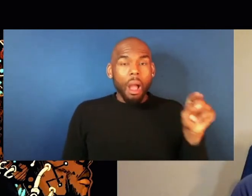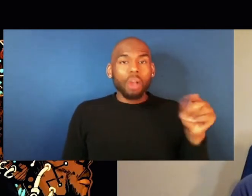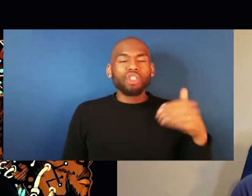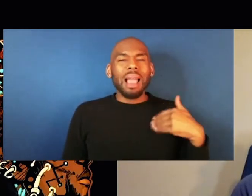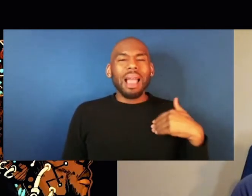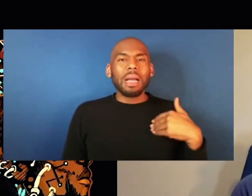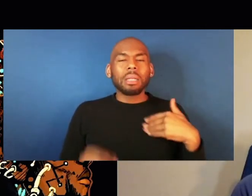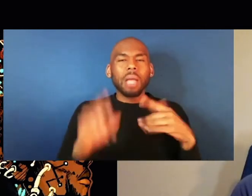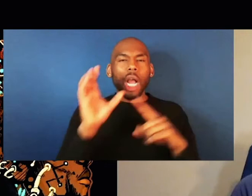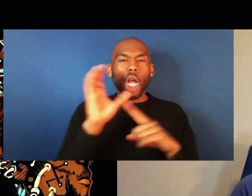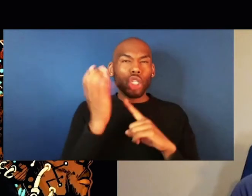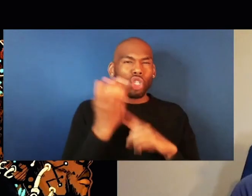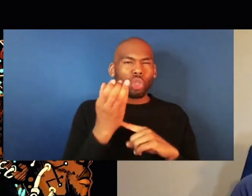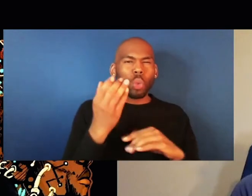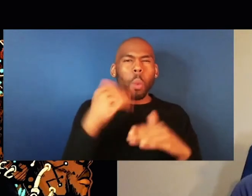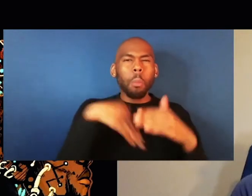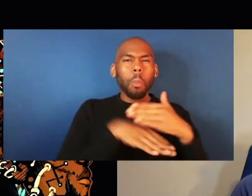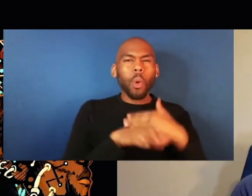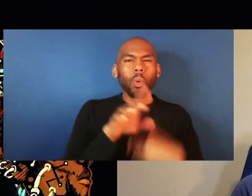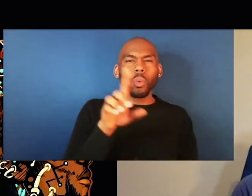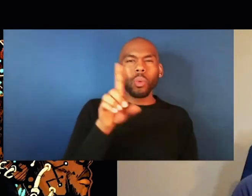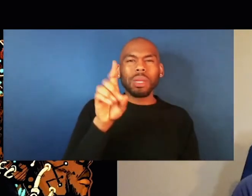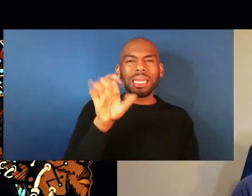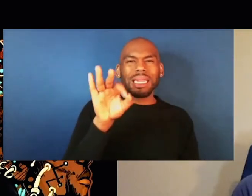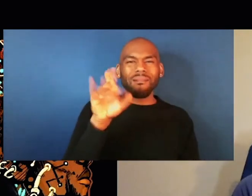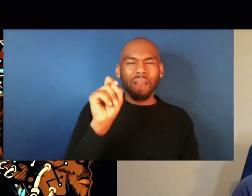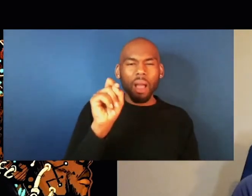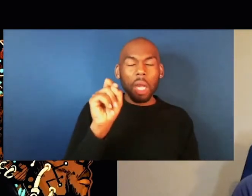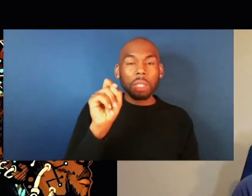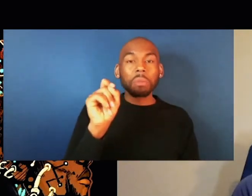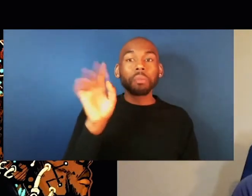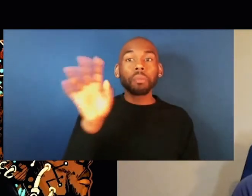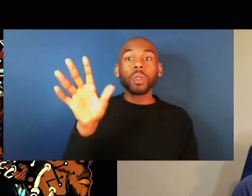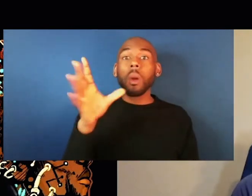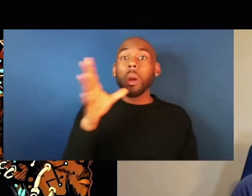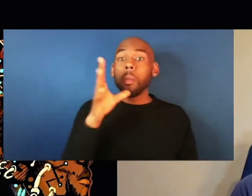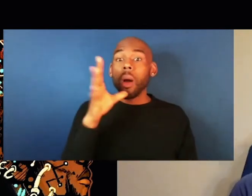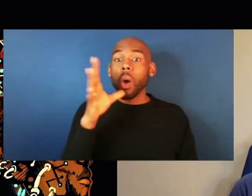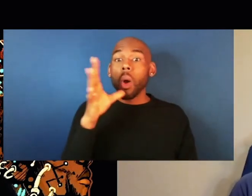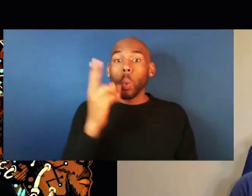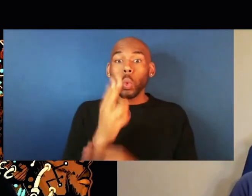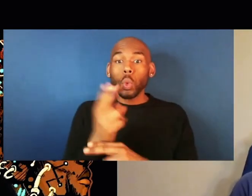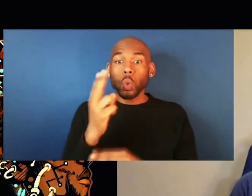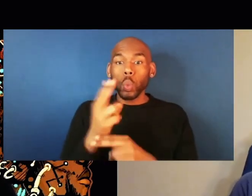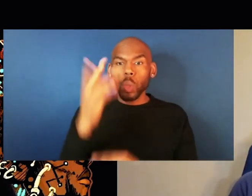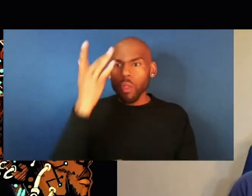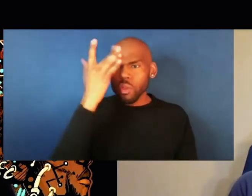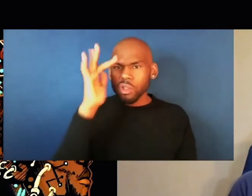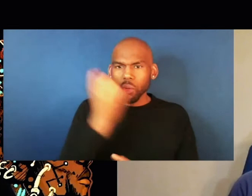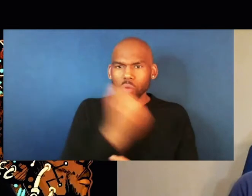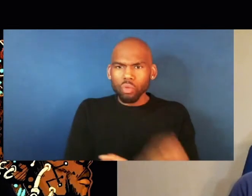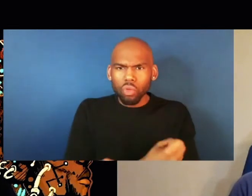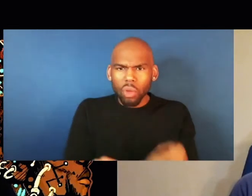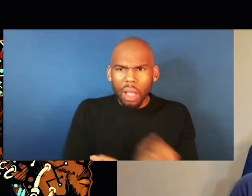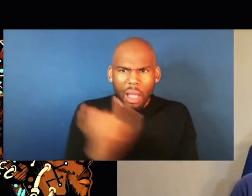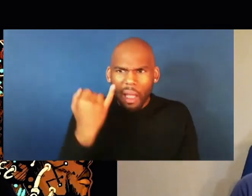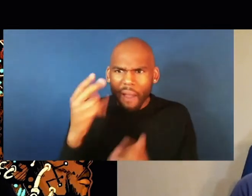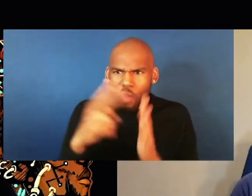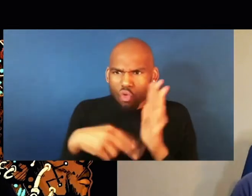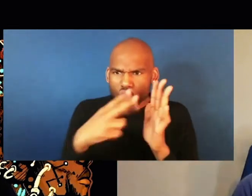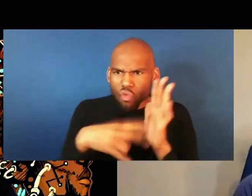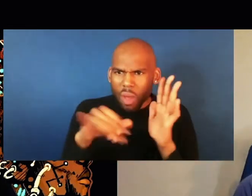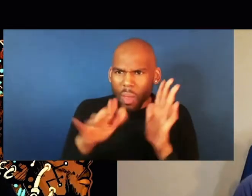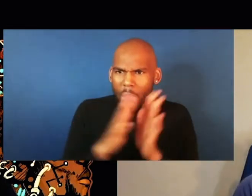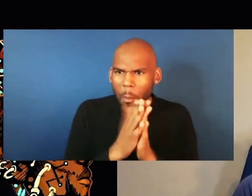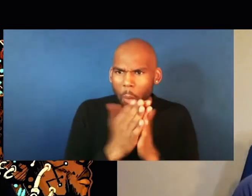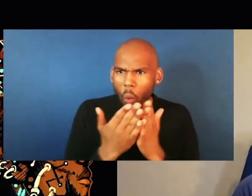a condition that is a birth defect that came from a drug. You know, her mother was using the smart drug. Have you read that one?